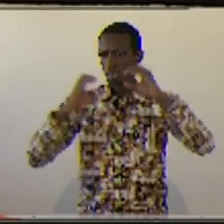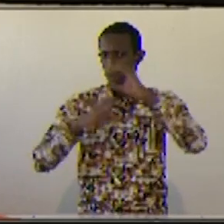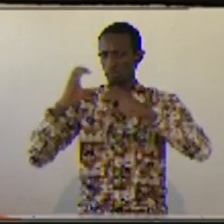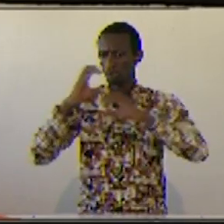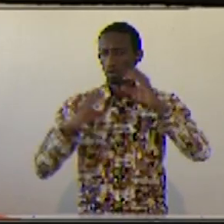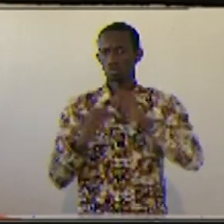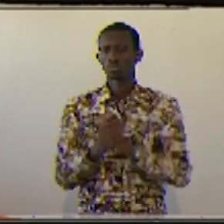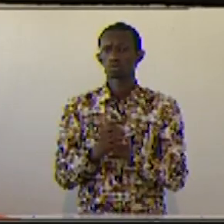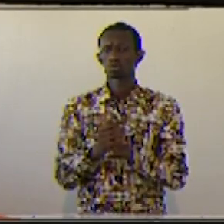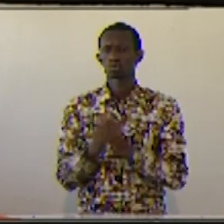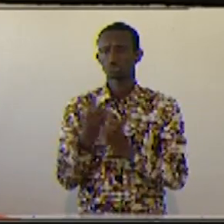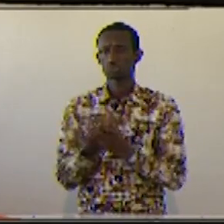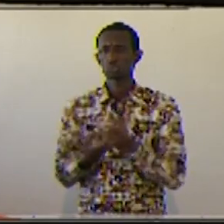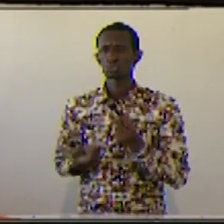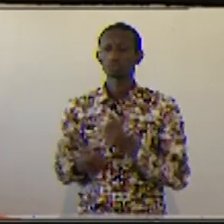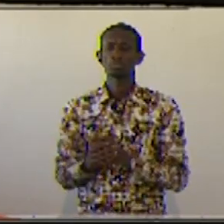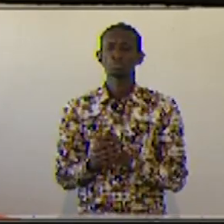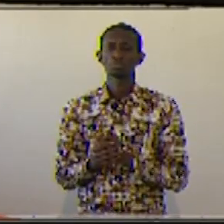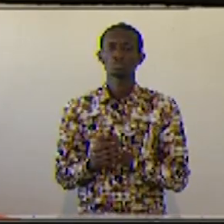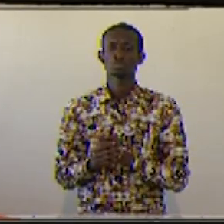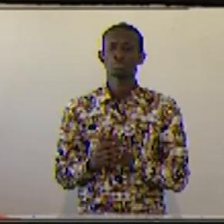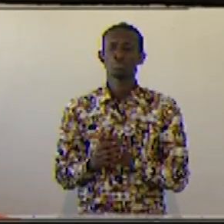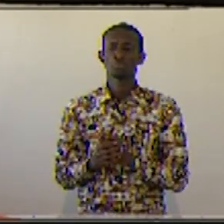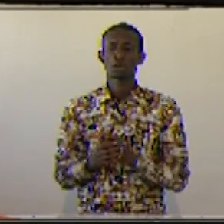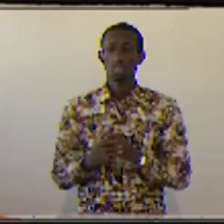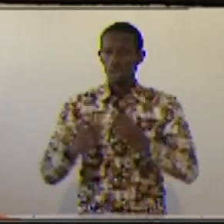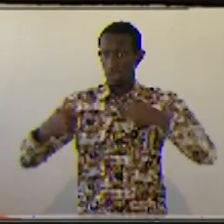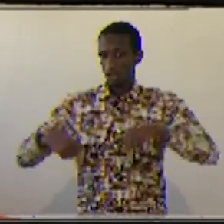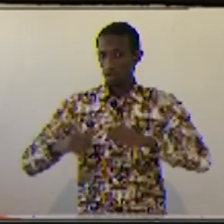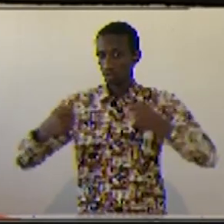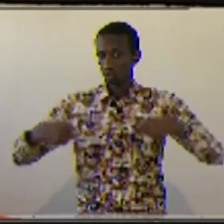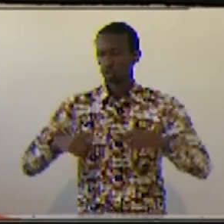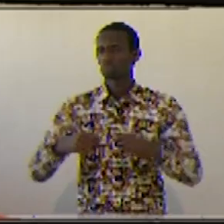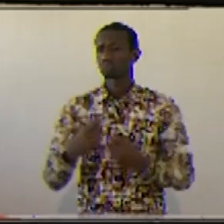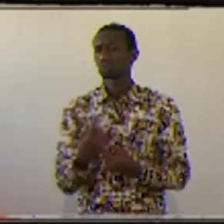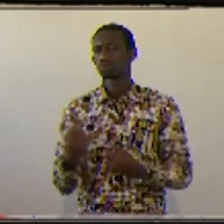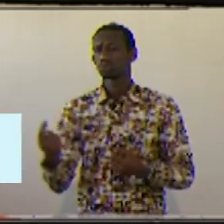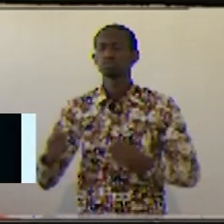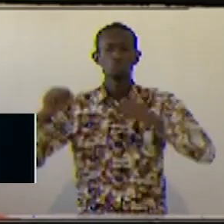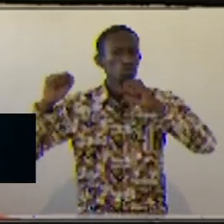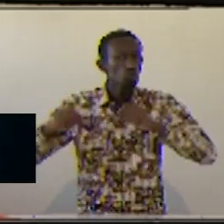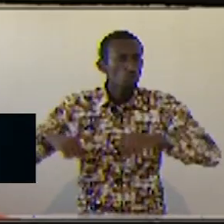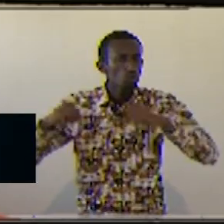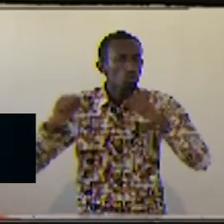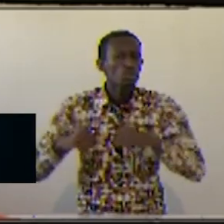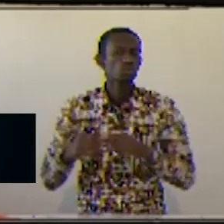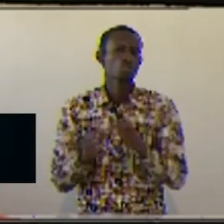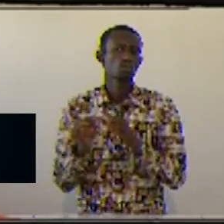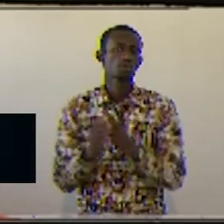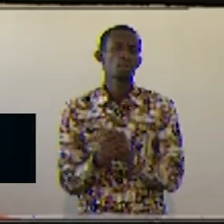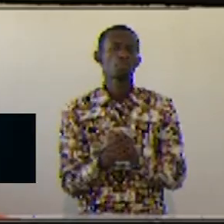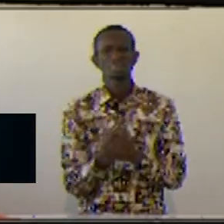takes place. And each reaction can be represented by a specific equation, a particular